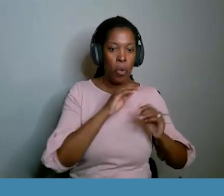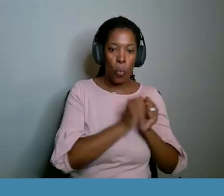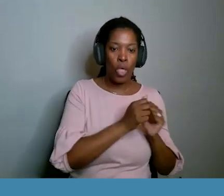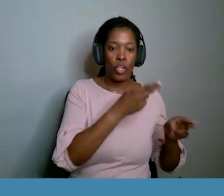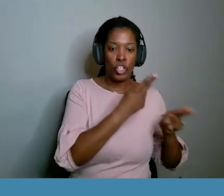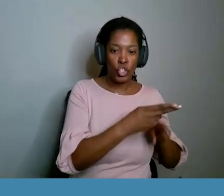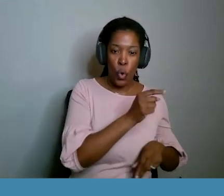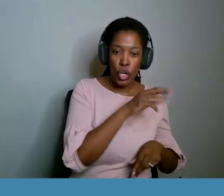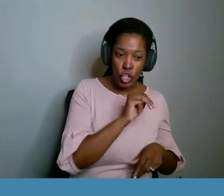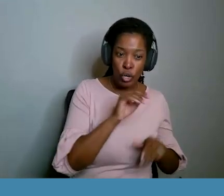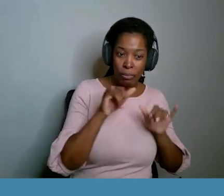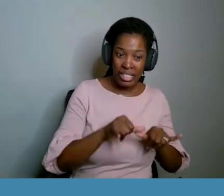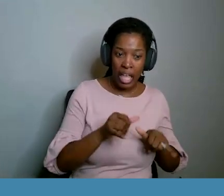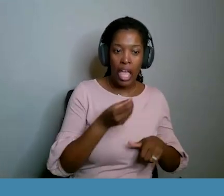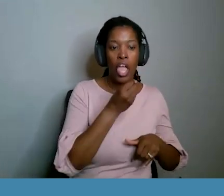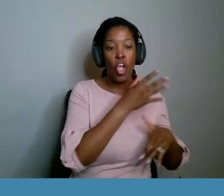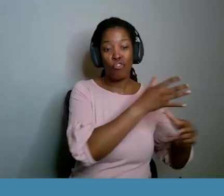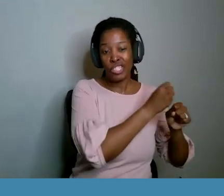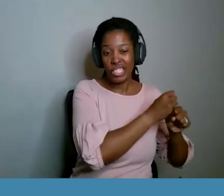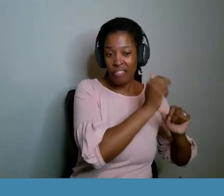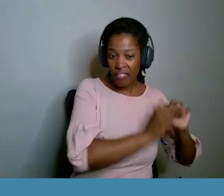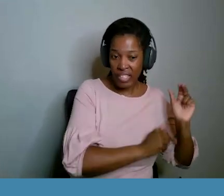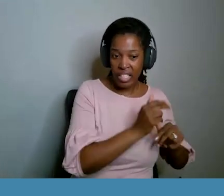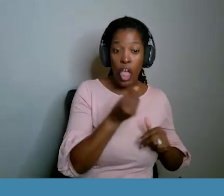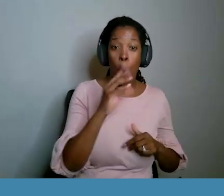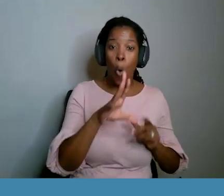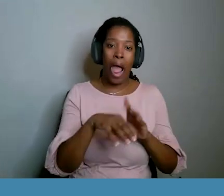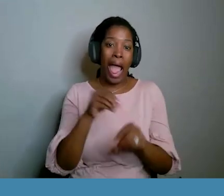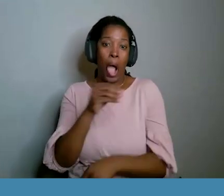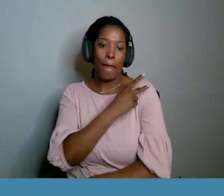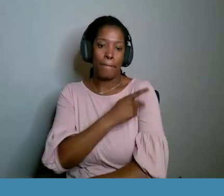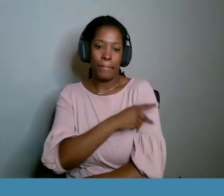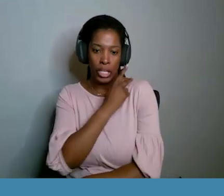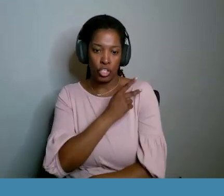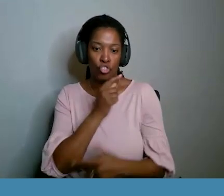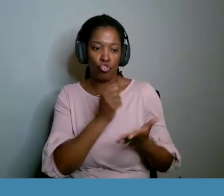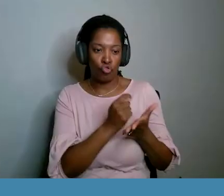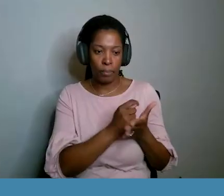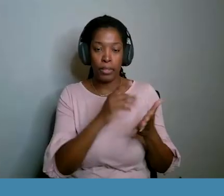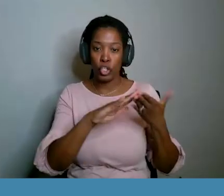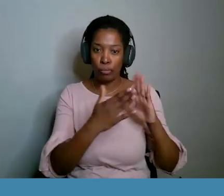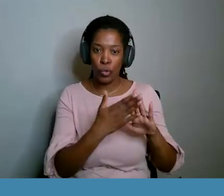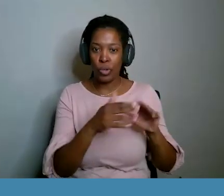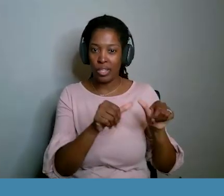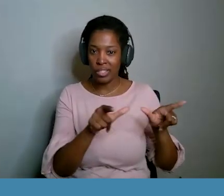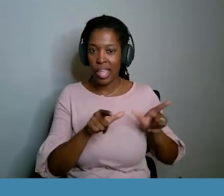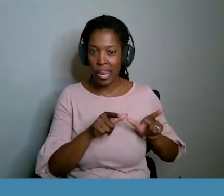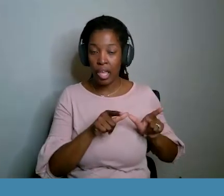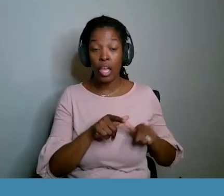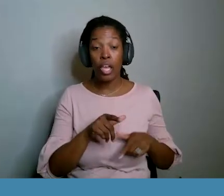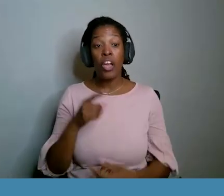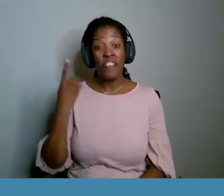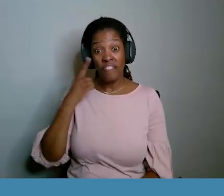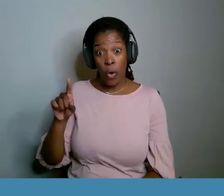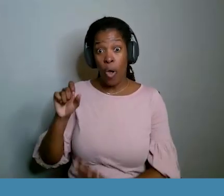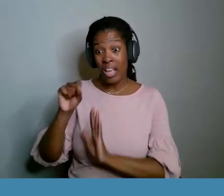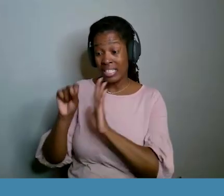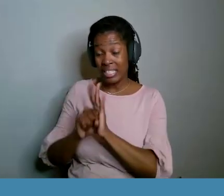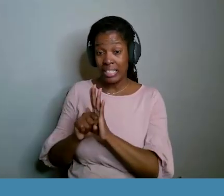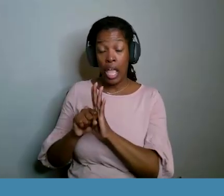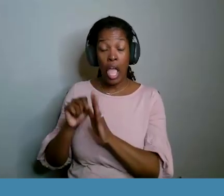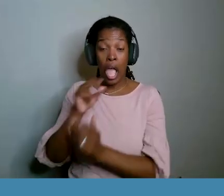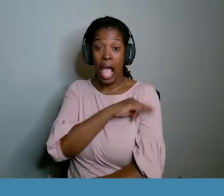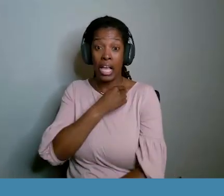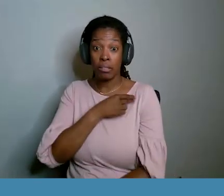facility, or in an outpatient community setting. So in order to be committed to a state hospital, a court of